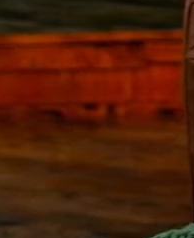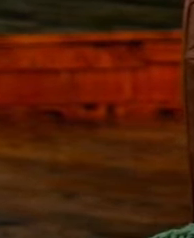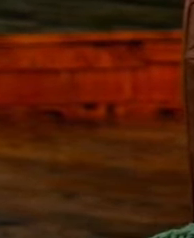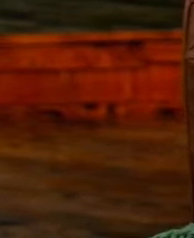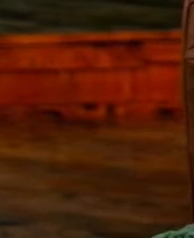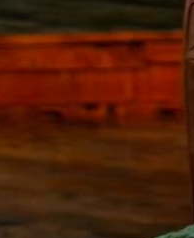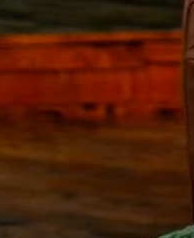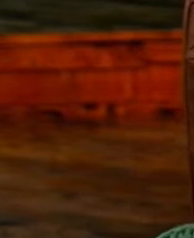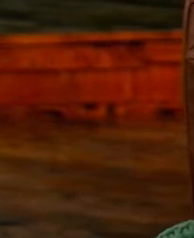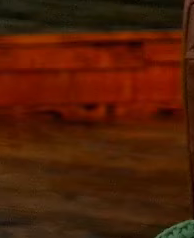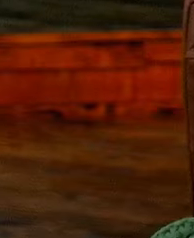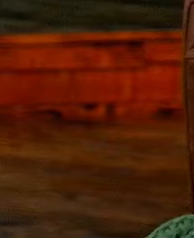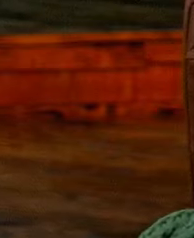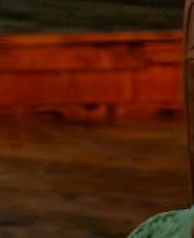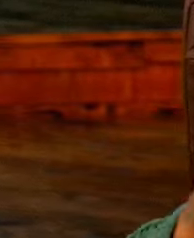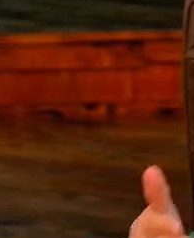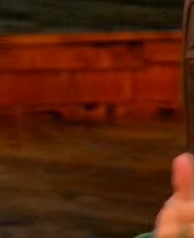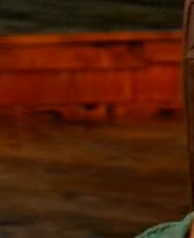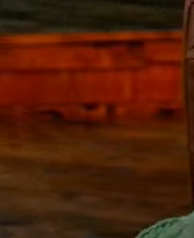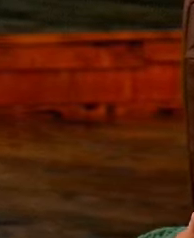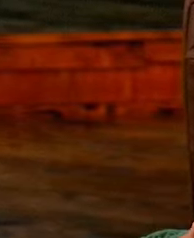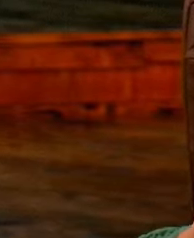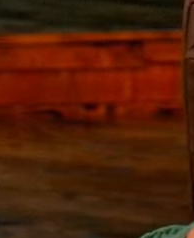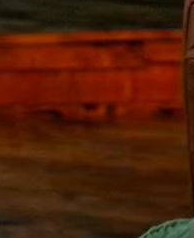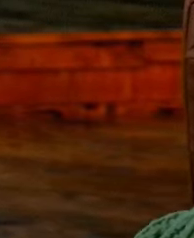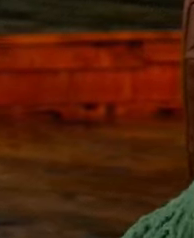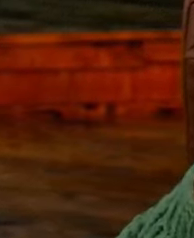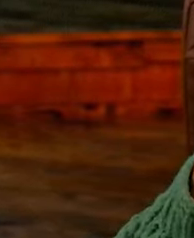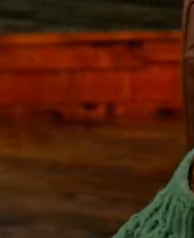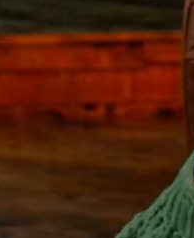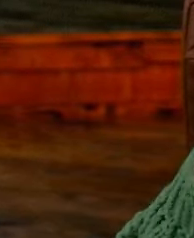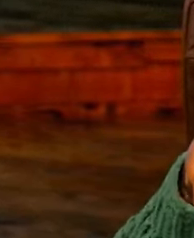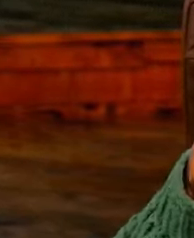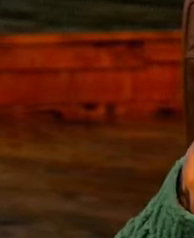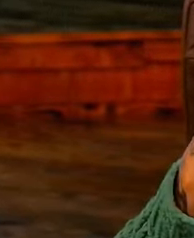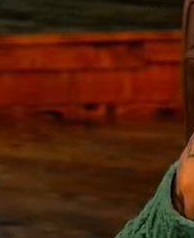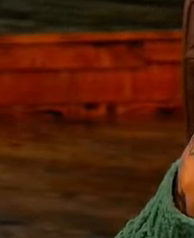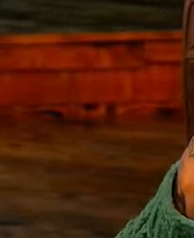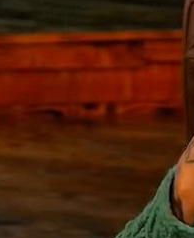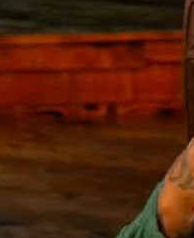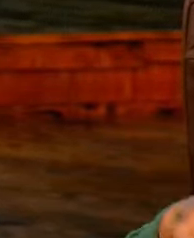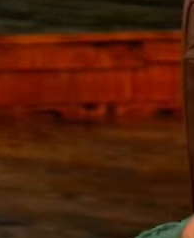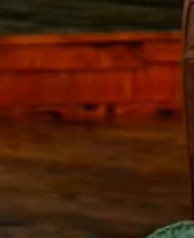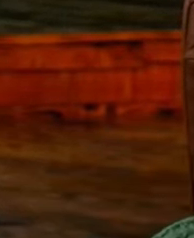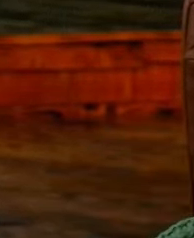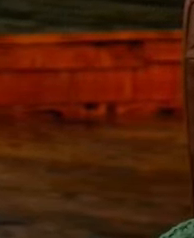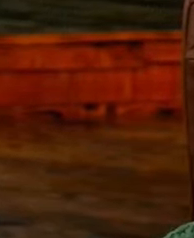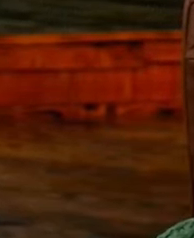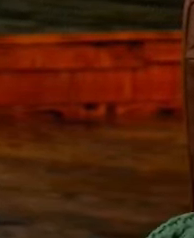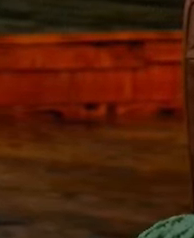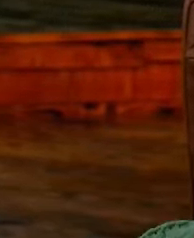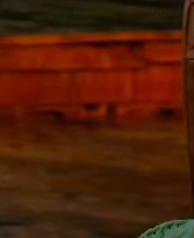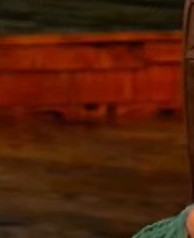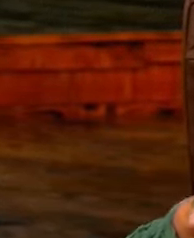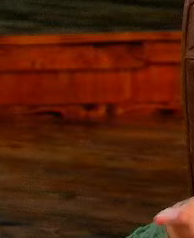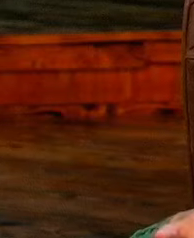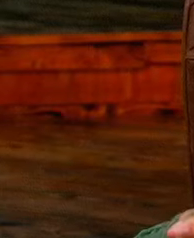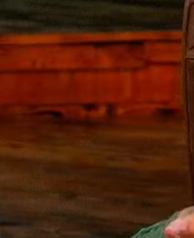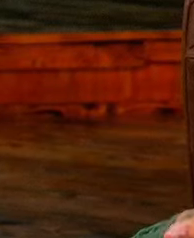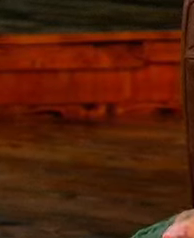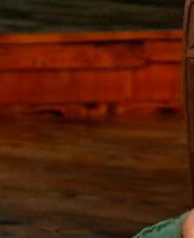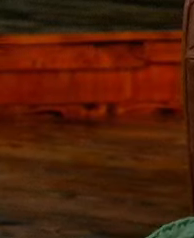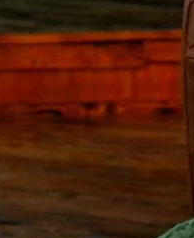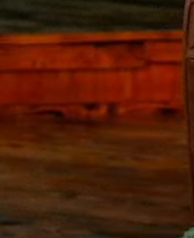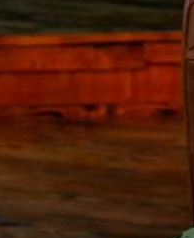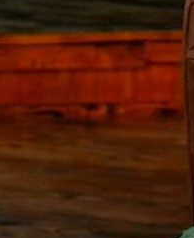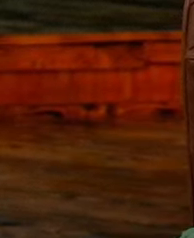of God. Even though you go out and get it in innocence, it is still not of